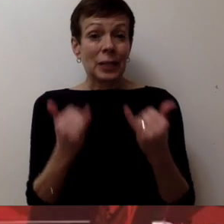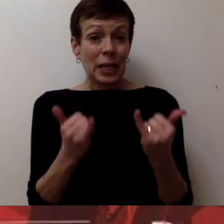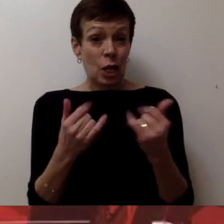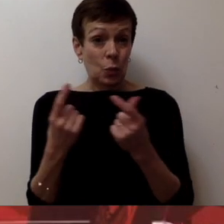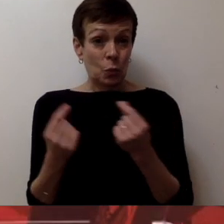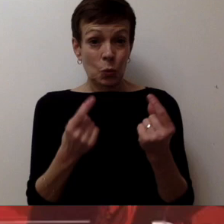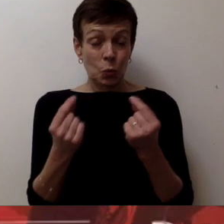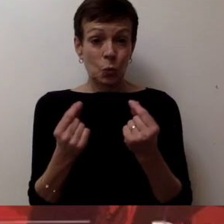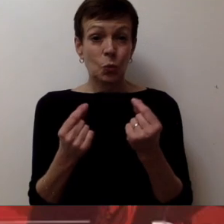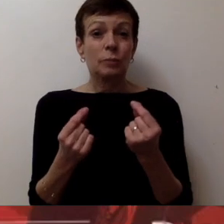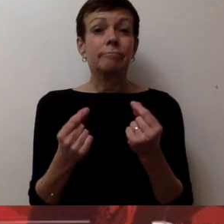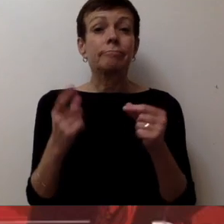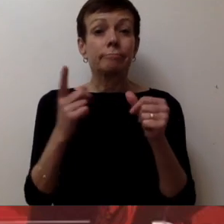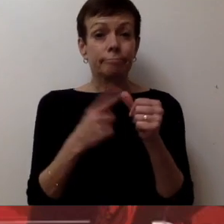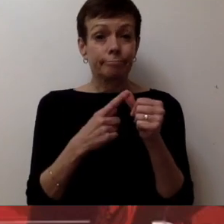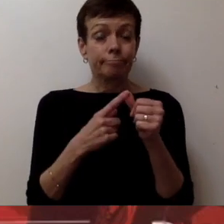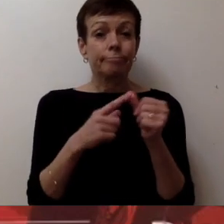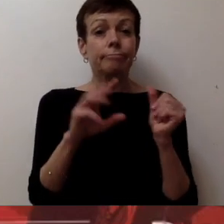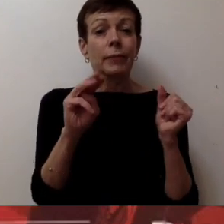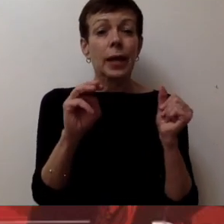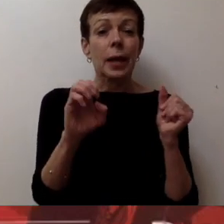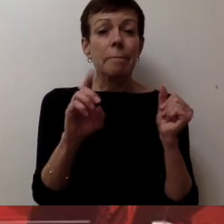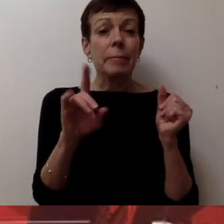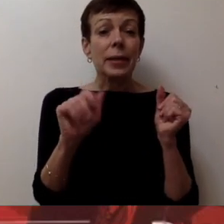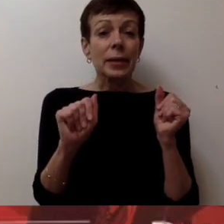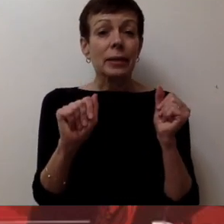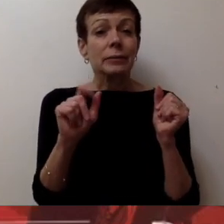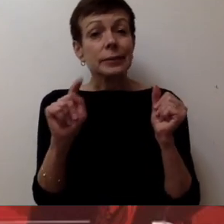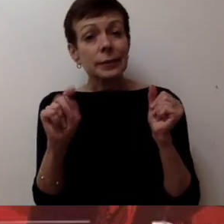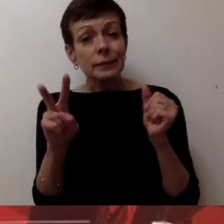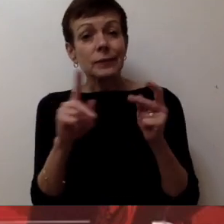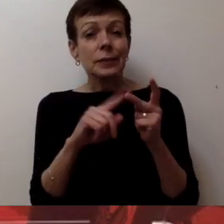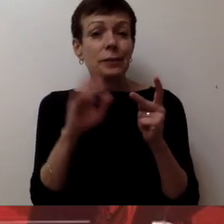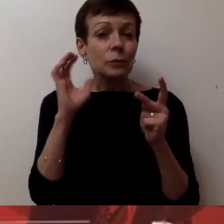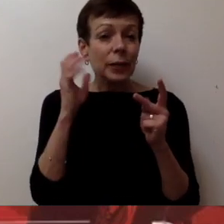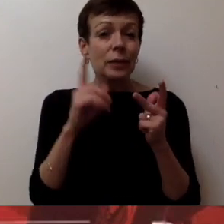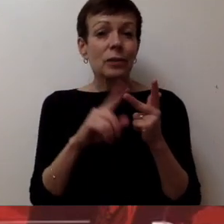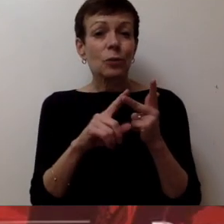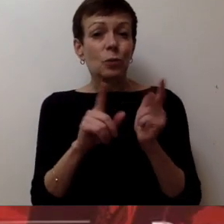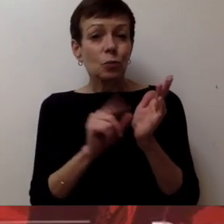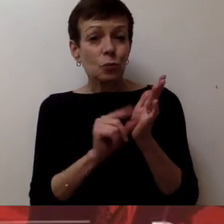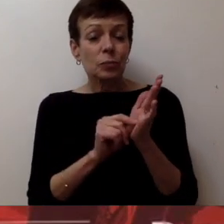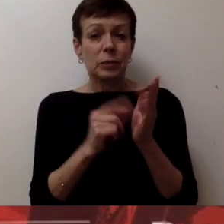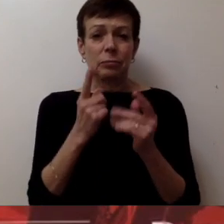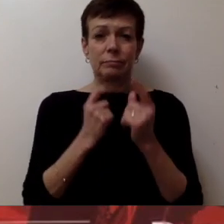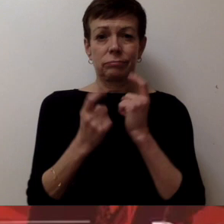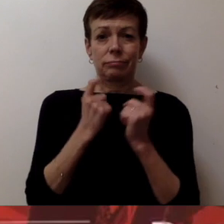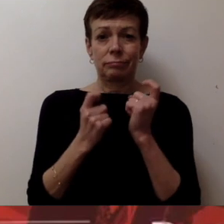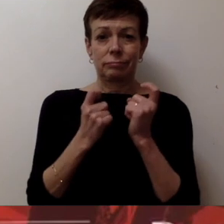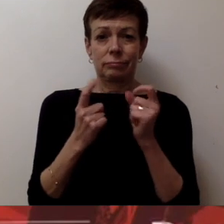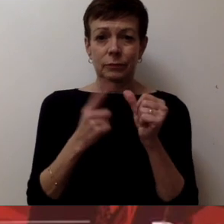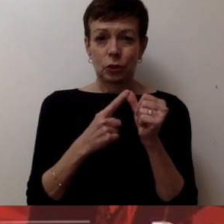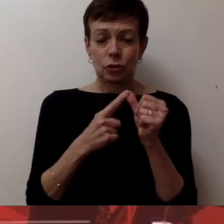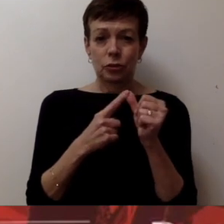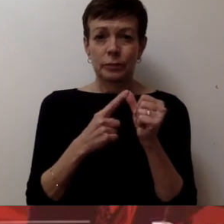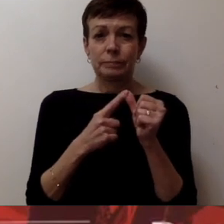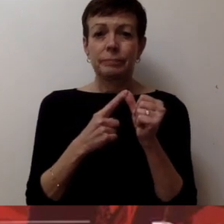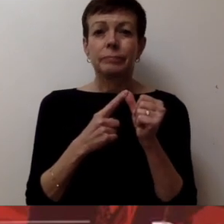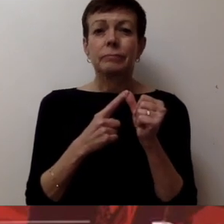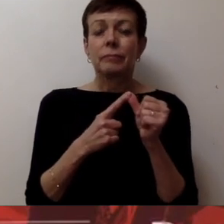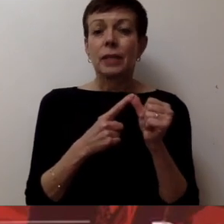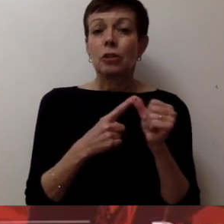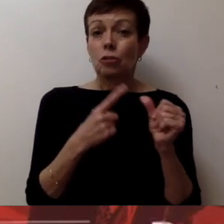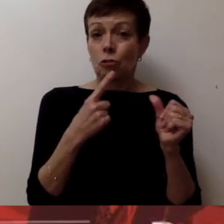We are first going to take a few questions from our local media this evening. So we have a few questions from